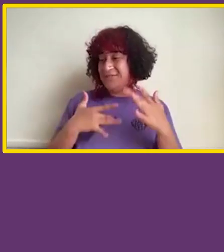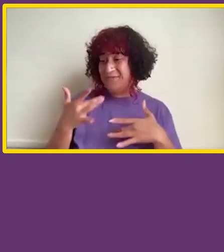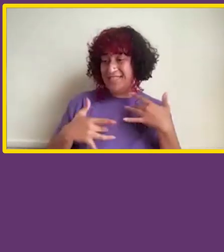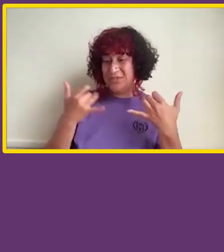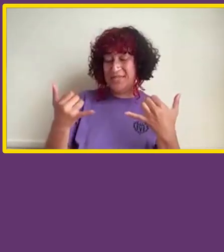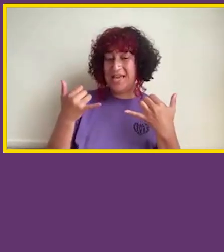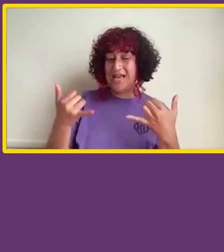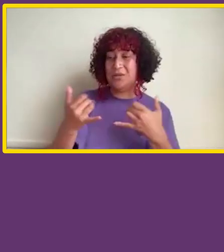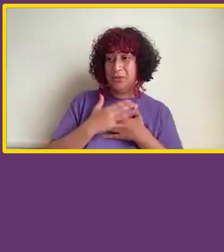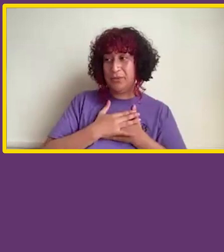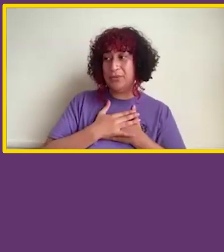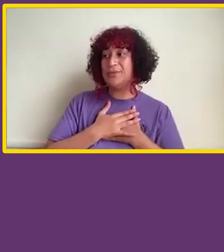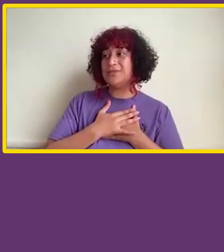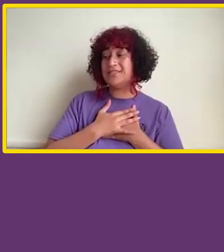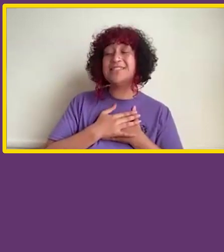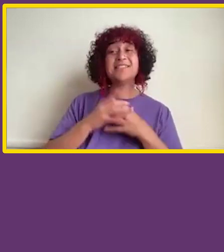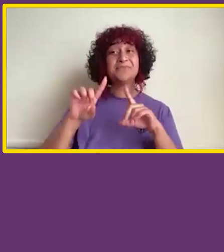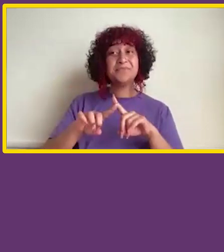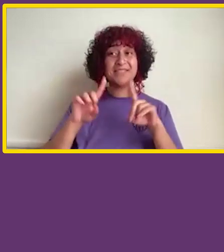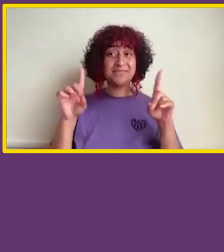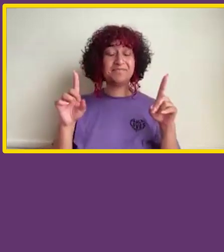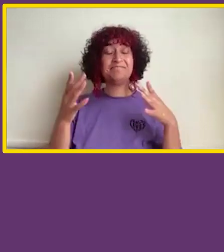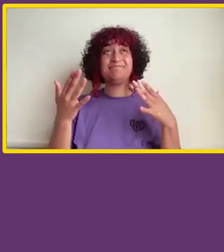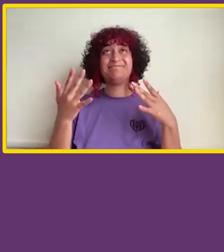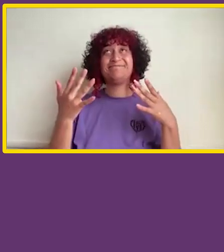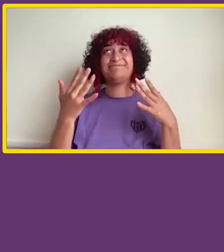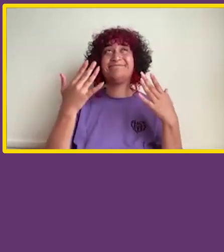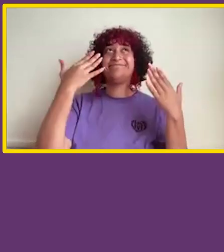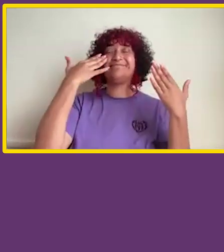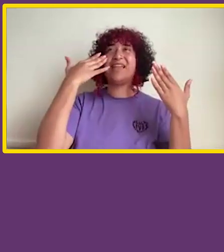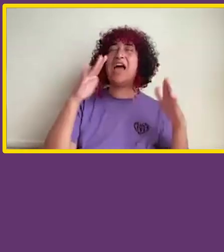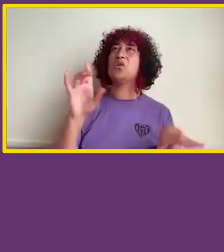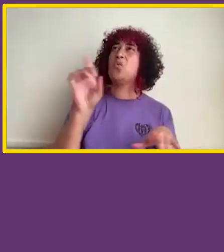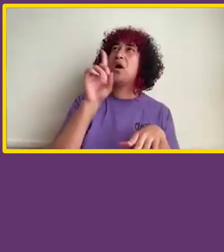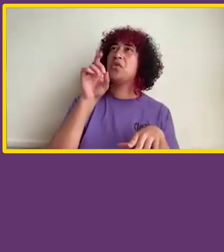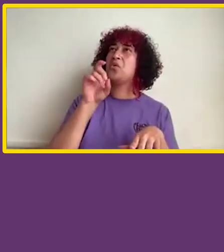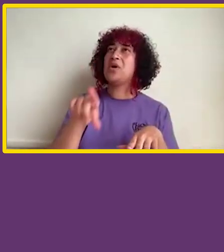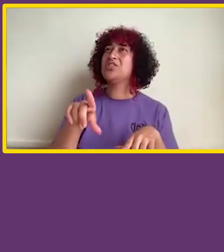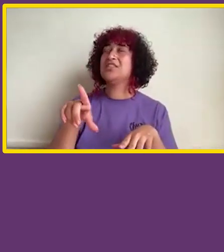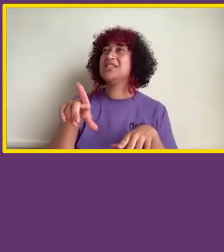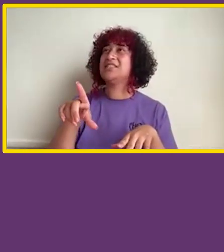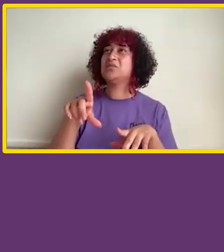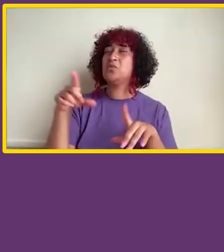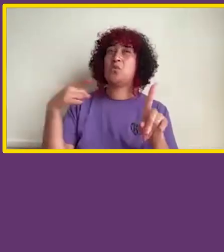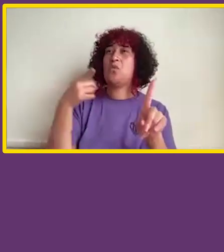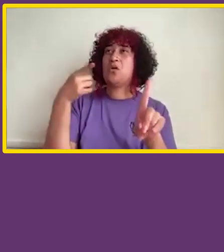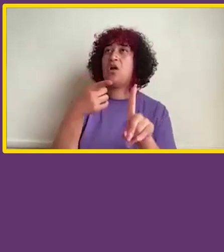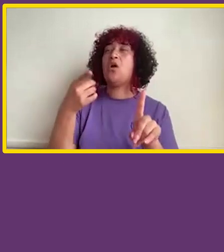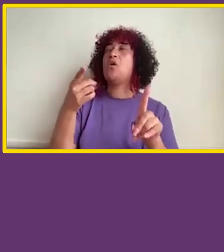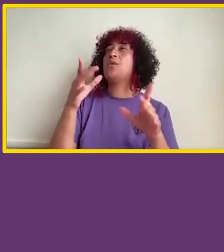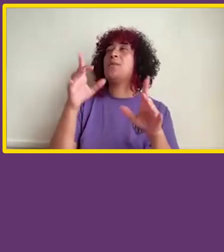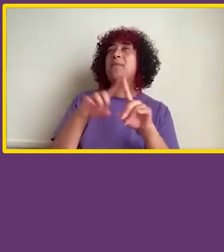now. But and I don't know where this question will go, but with the data, with